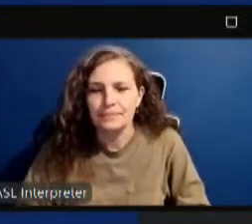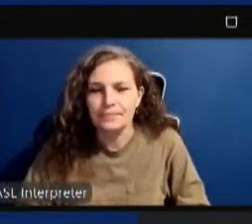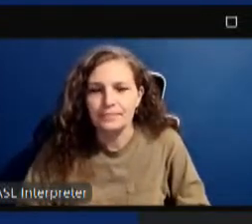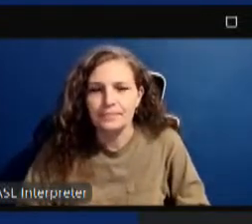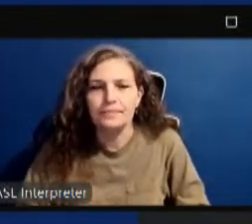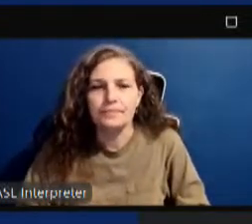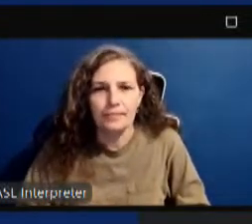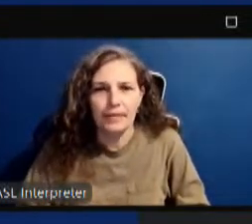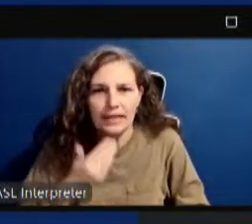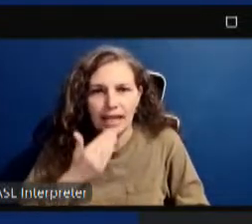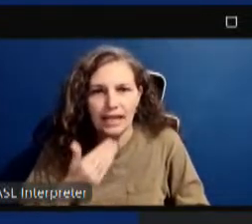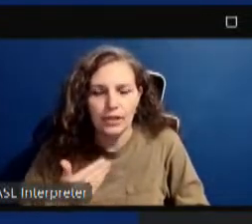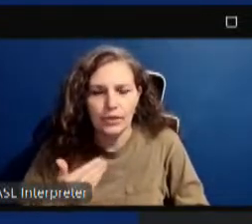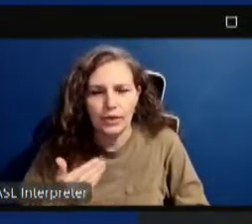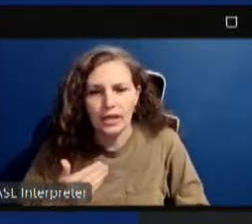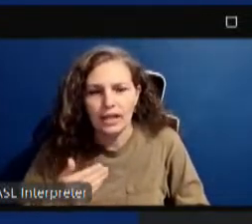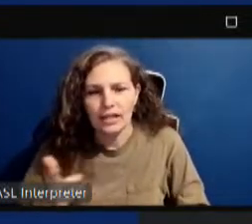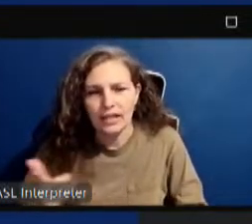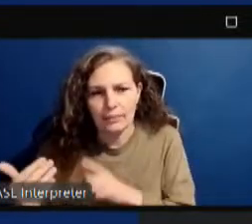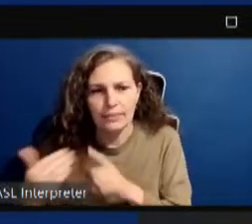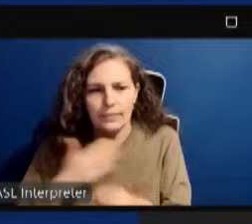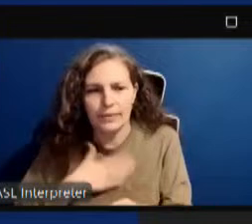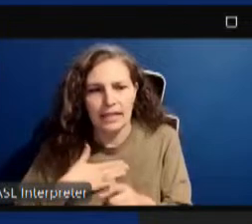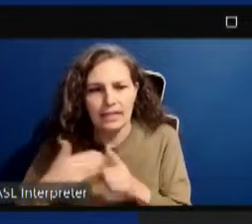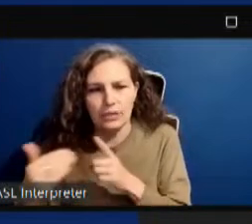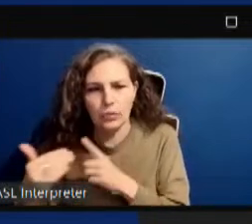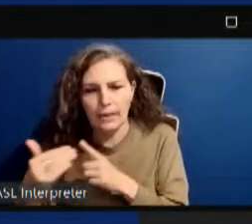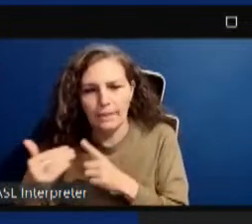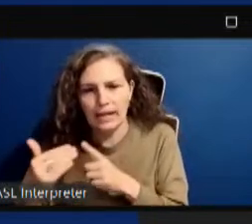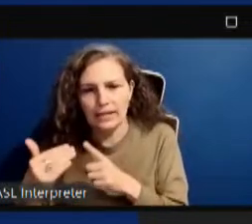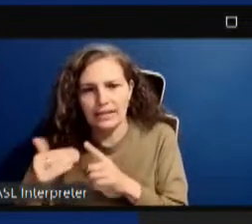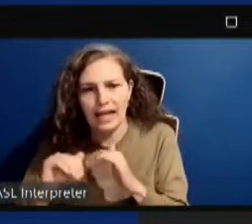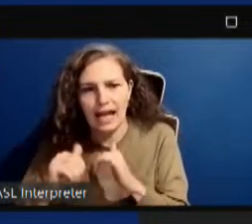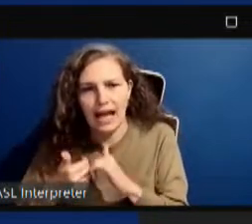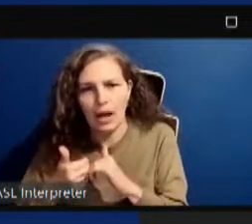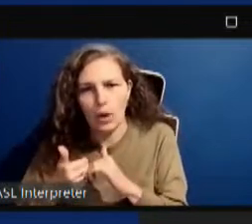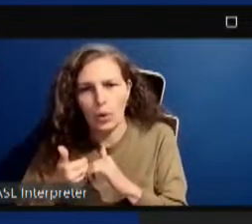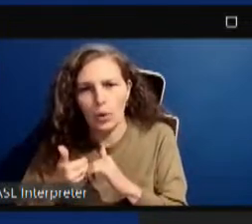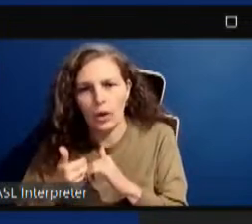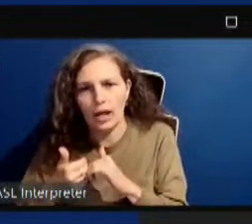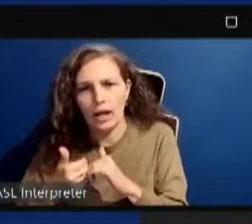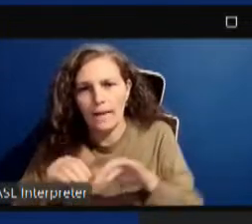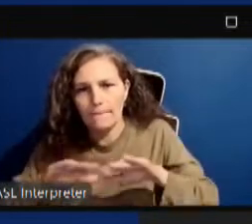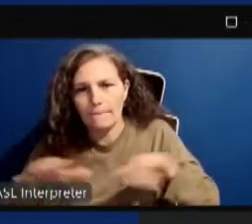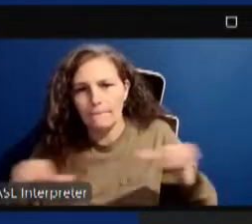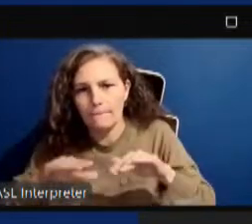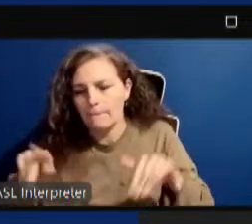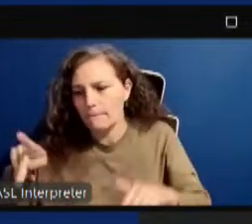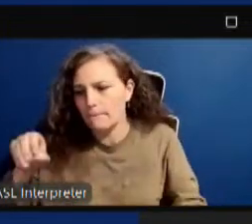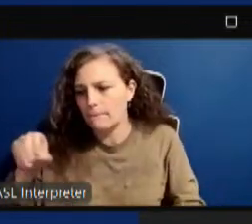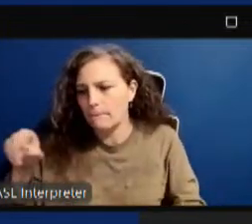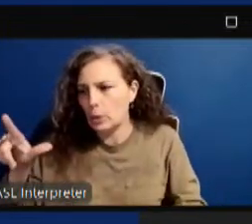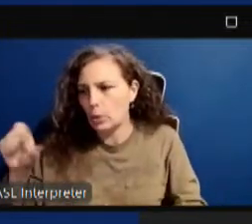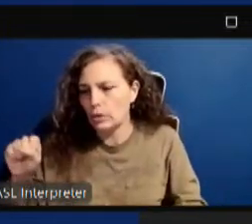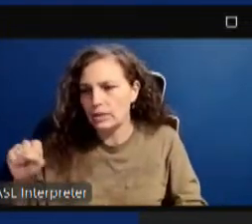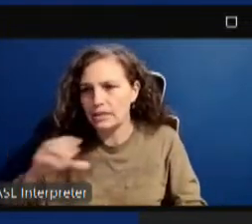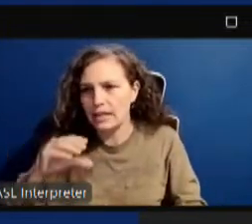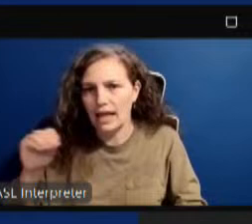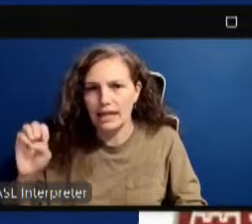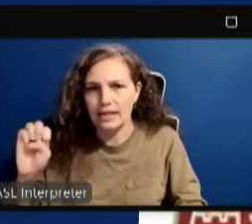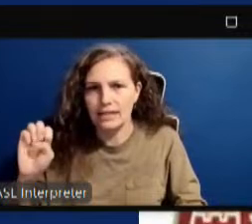Thank you. And can you remind us how pools and septic tanks are being handled in phase 2?